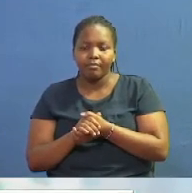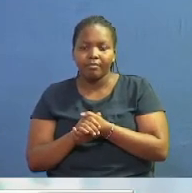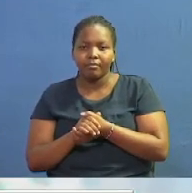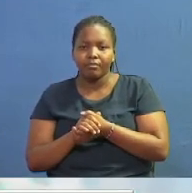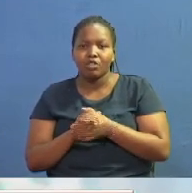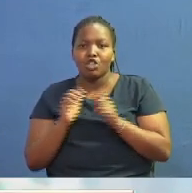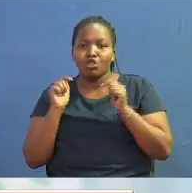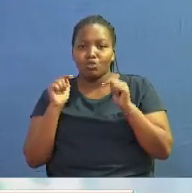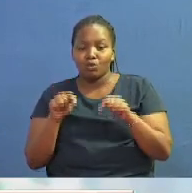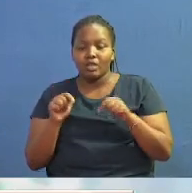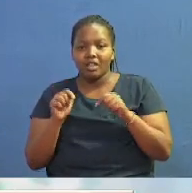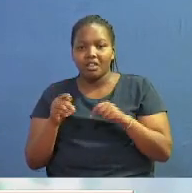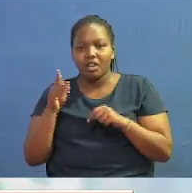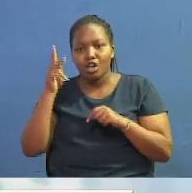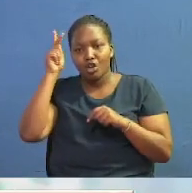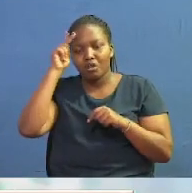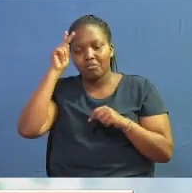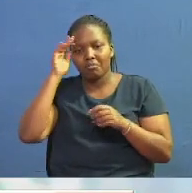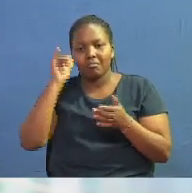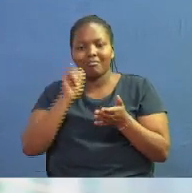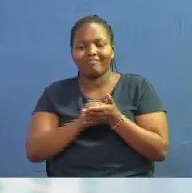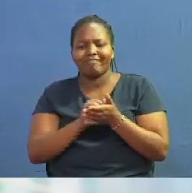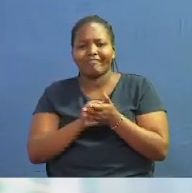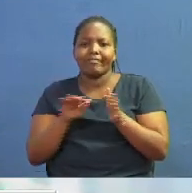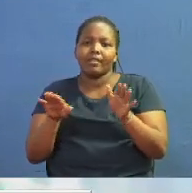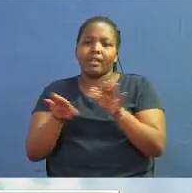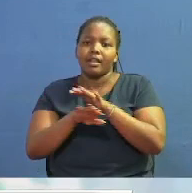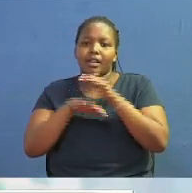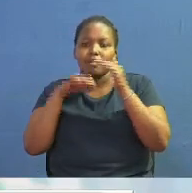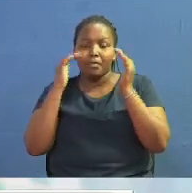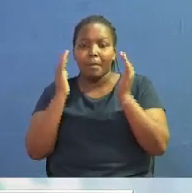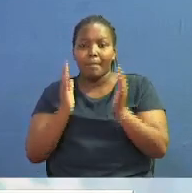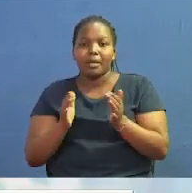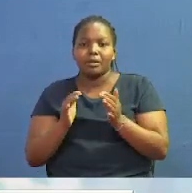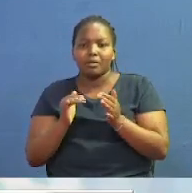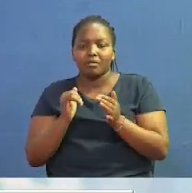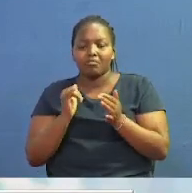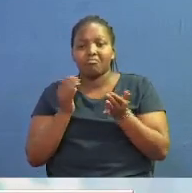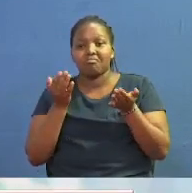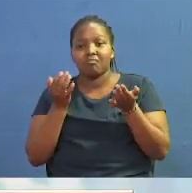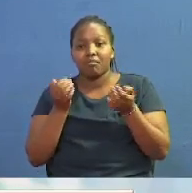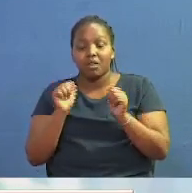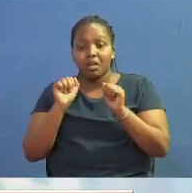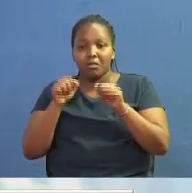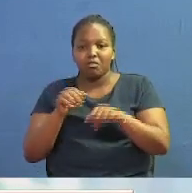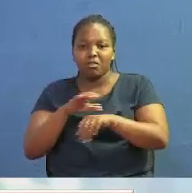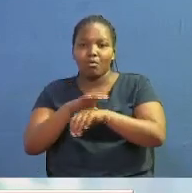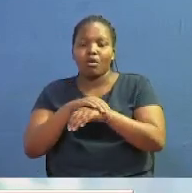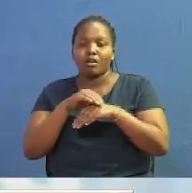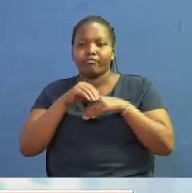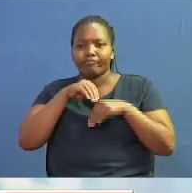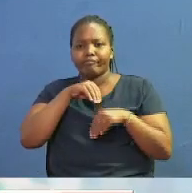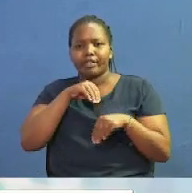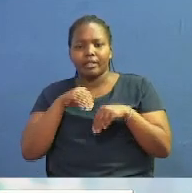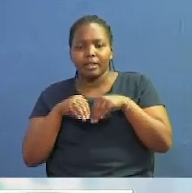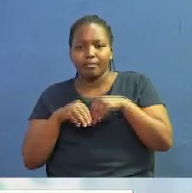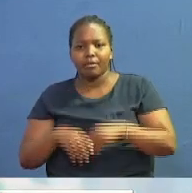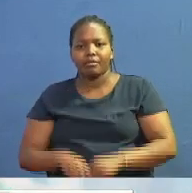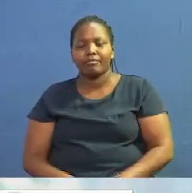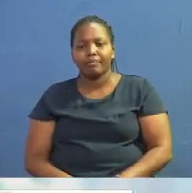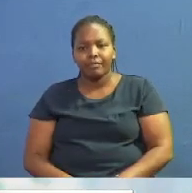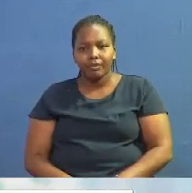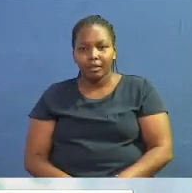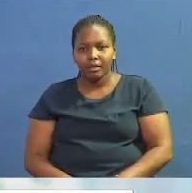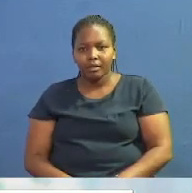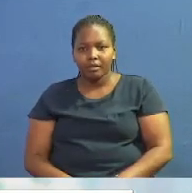today we know that anyone and everyone is a candidate of disability. Right. You could be walking today